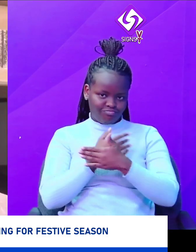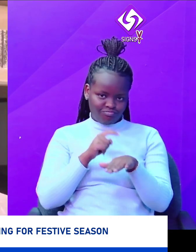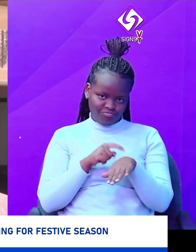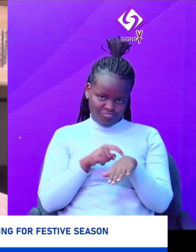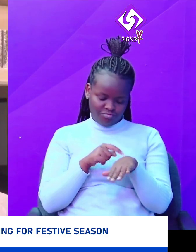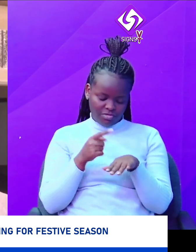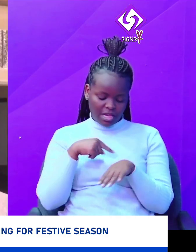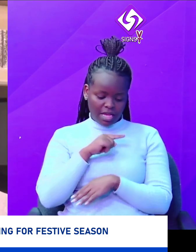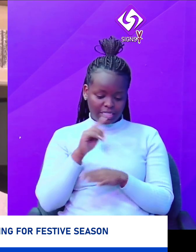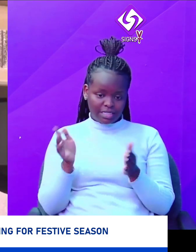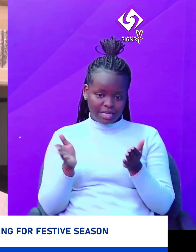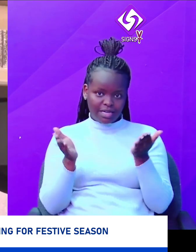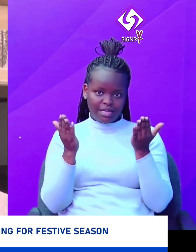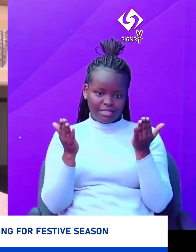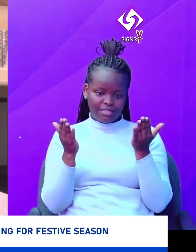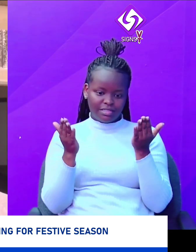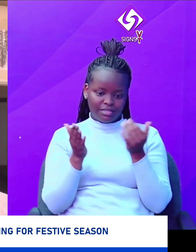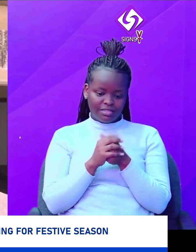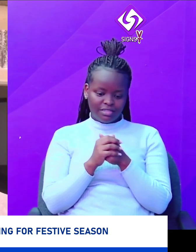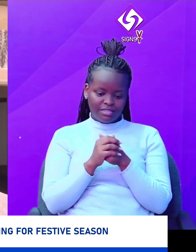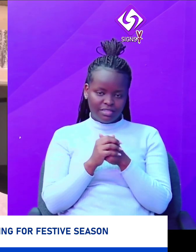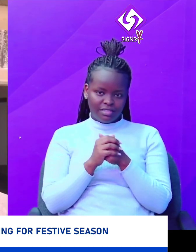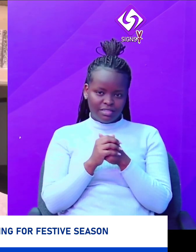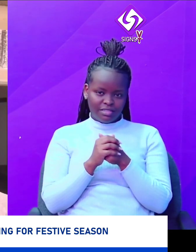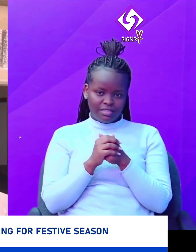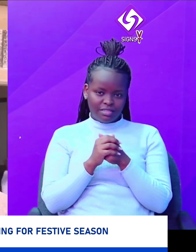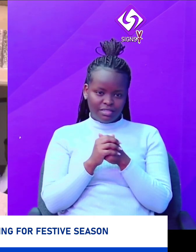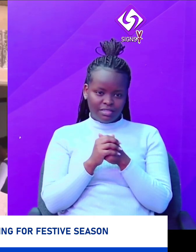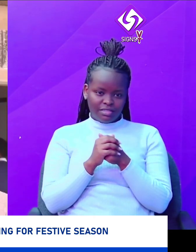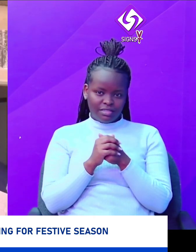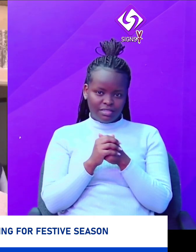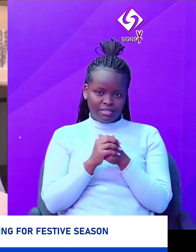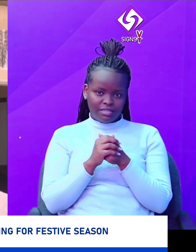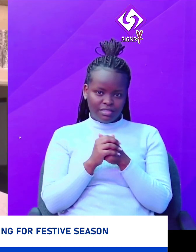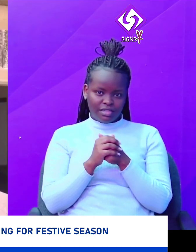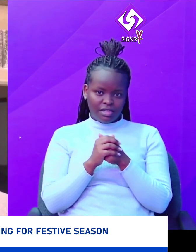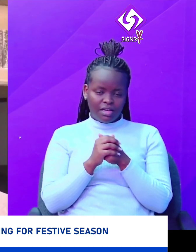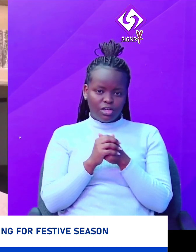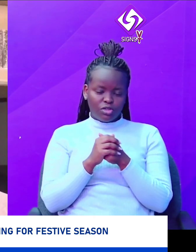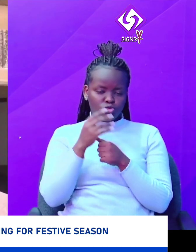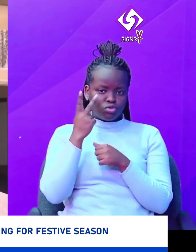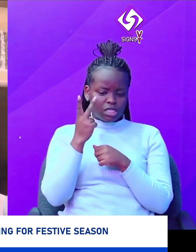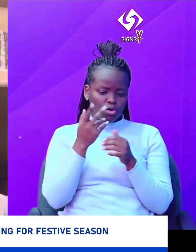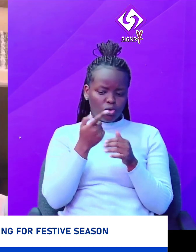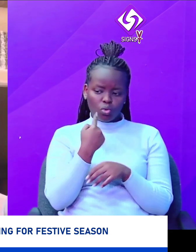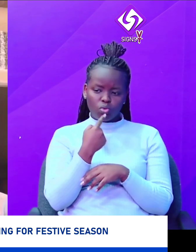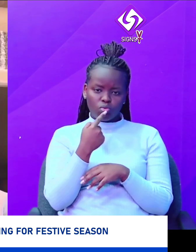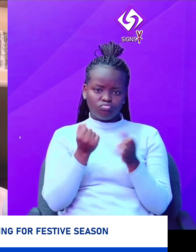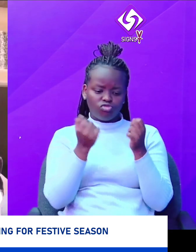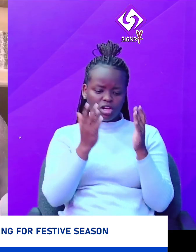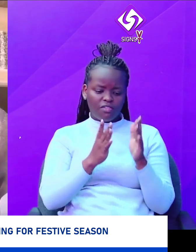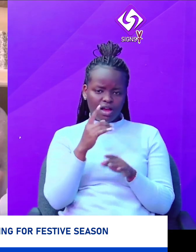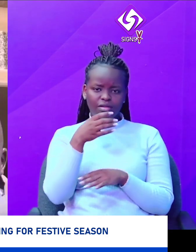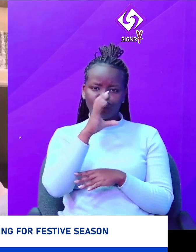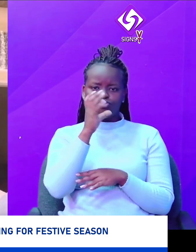the use of breathalyzers to detect drivers who are driving under the influence of alcohol. And even